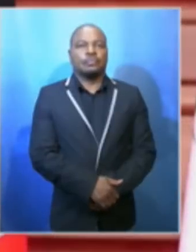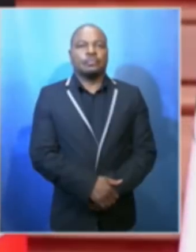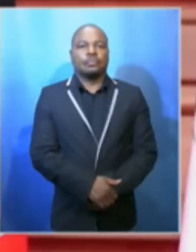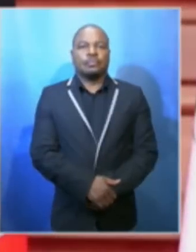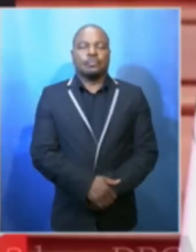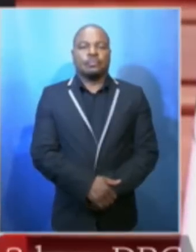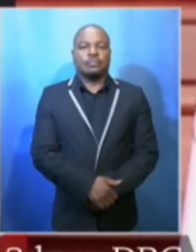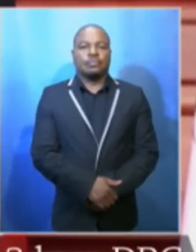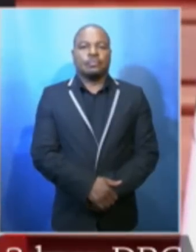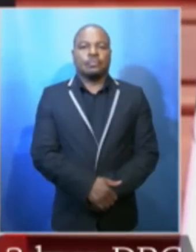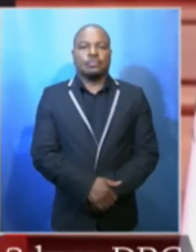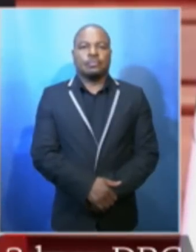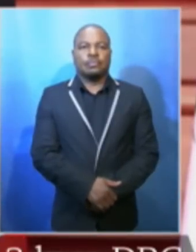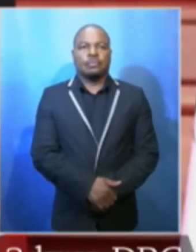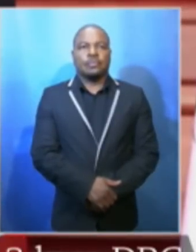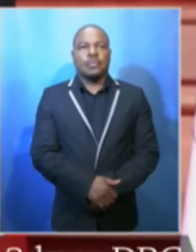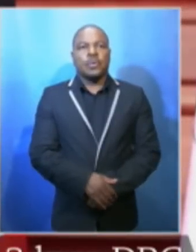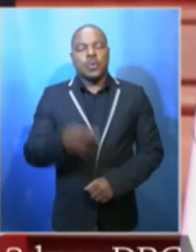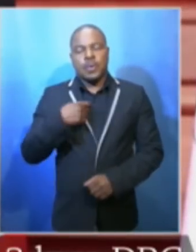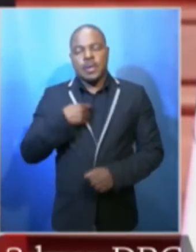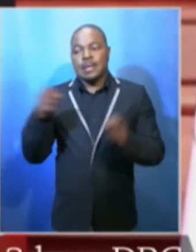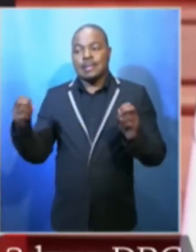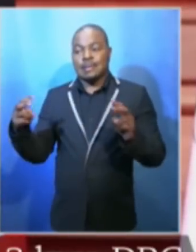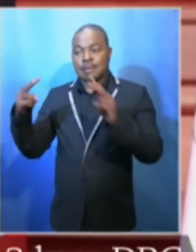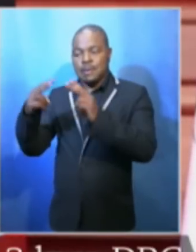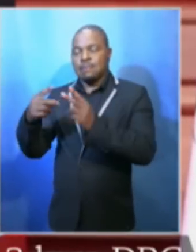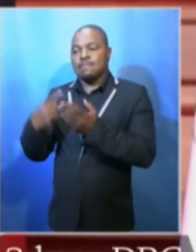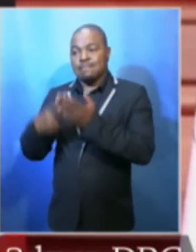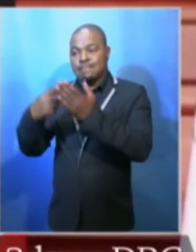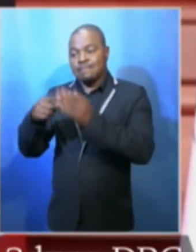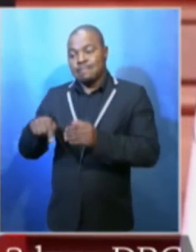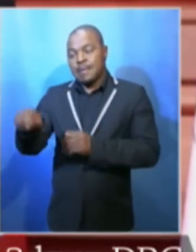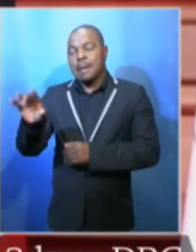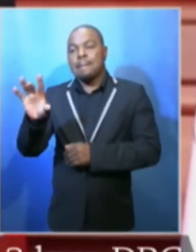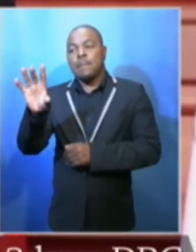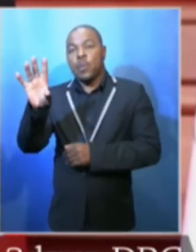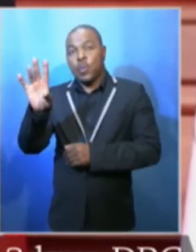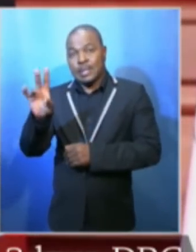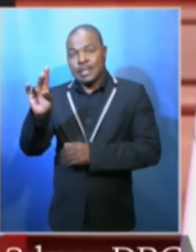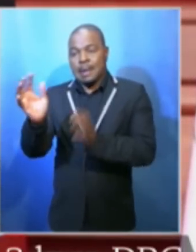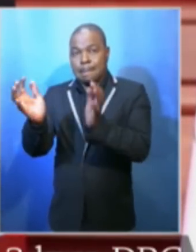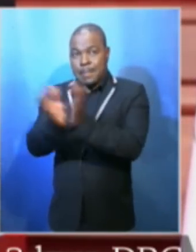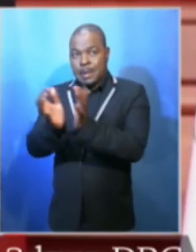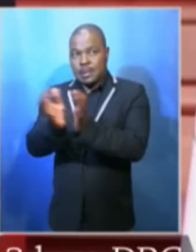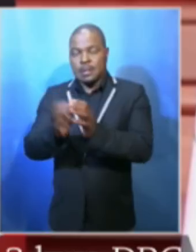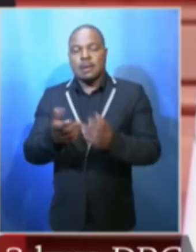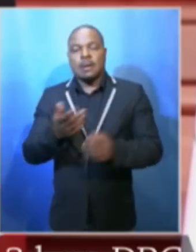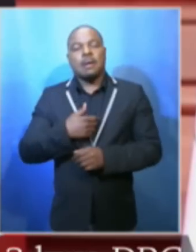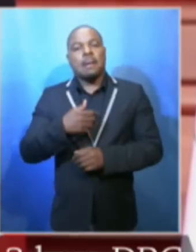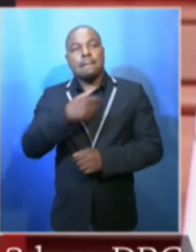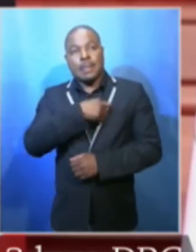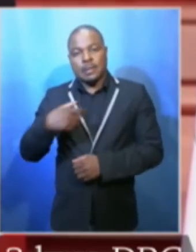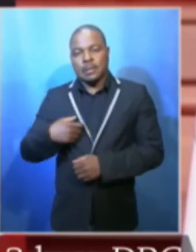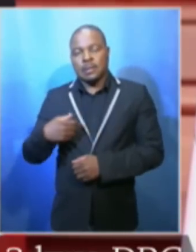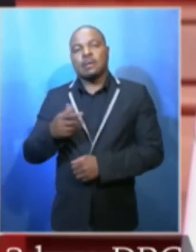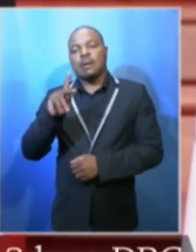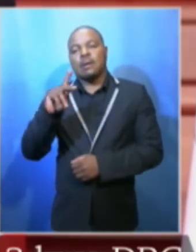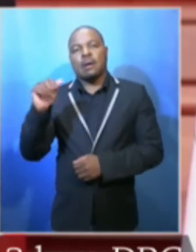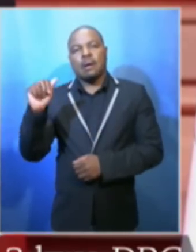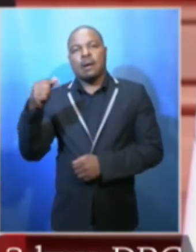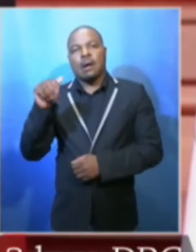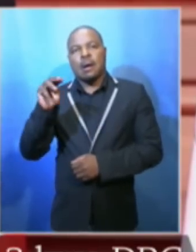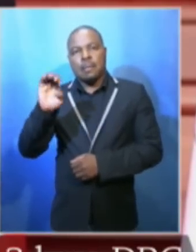Discussed the summit meeting for Wednesday, both with President Paul Kagame and President